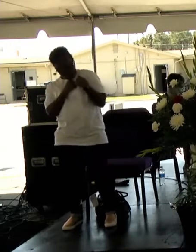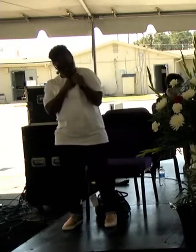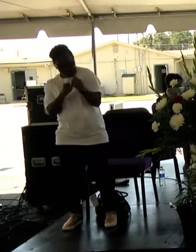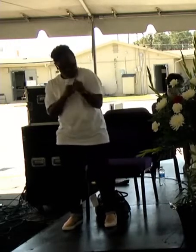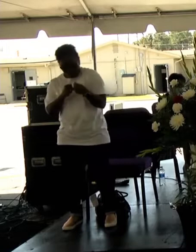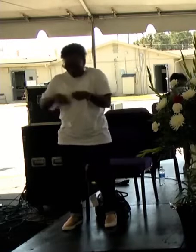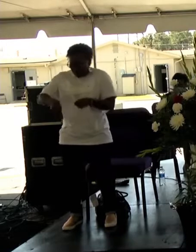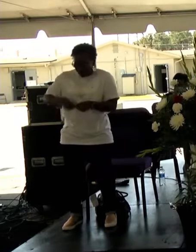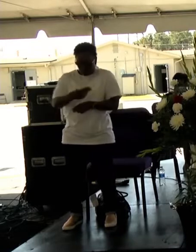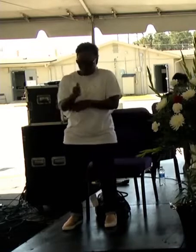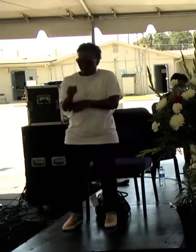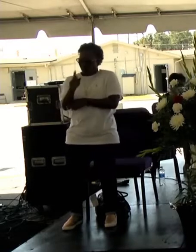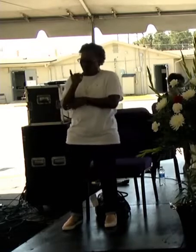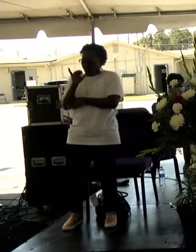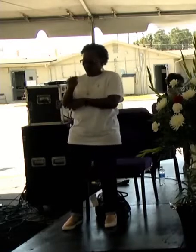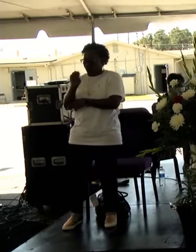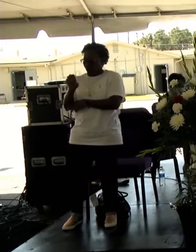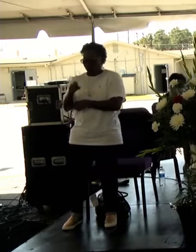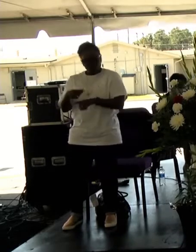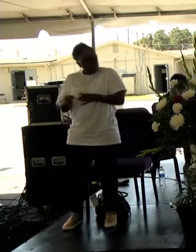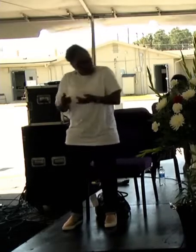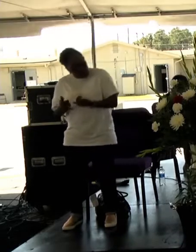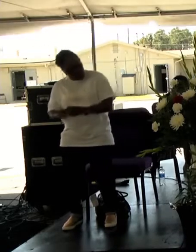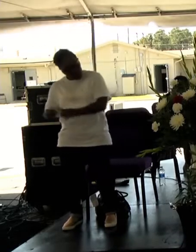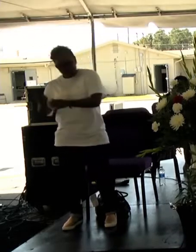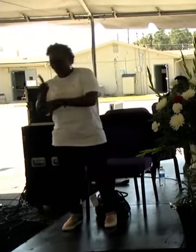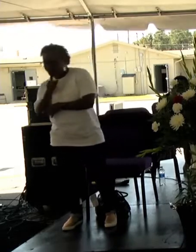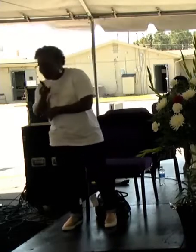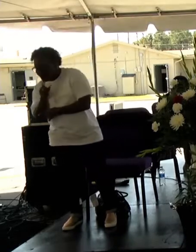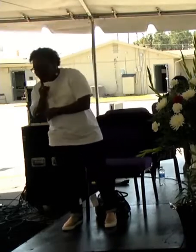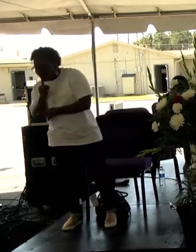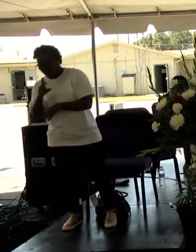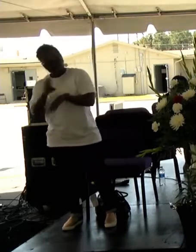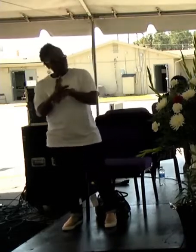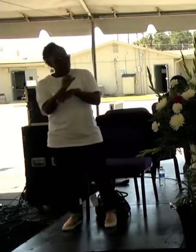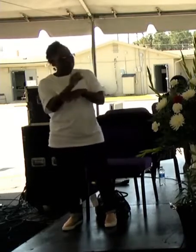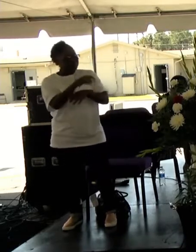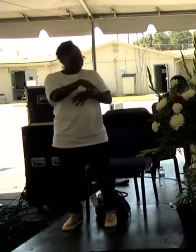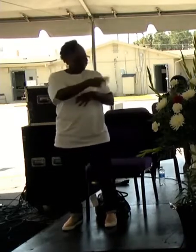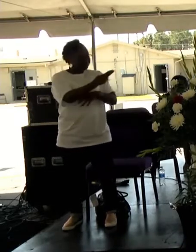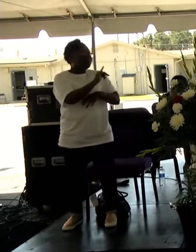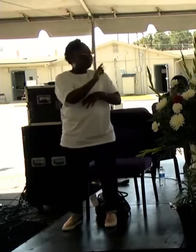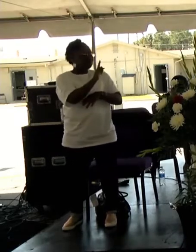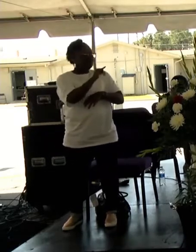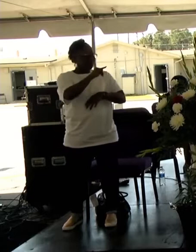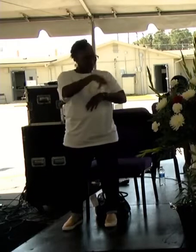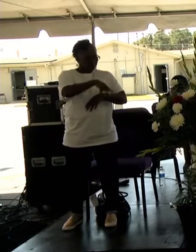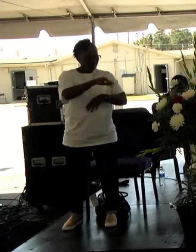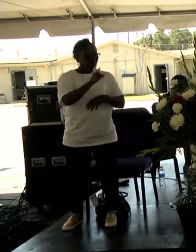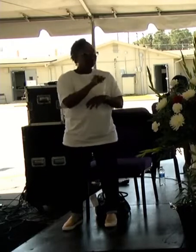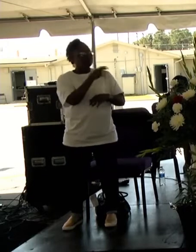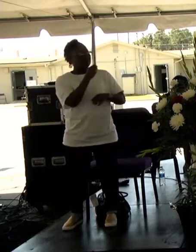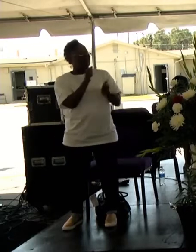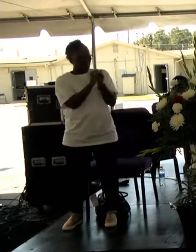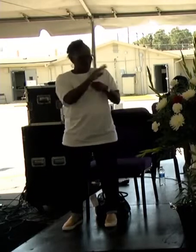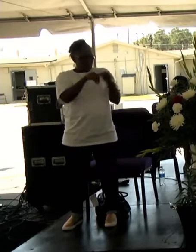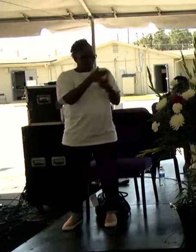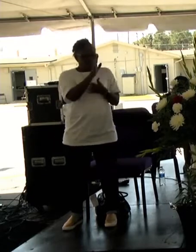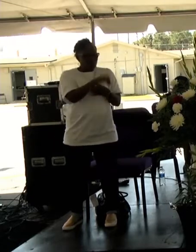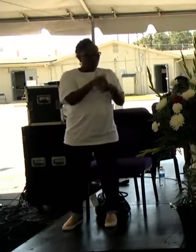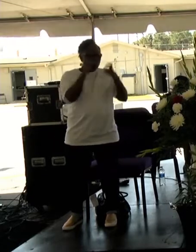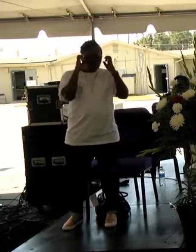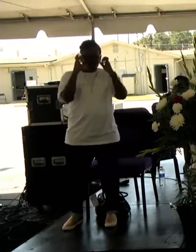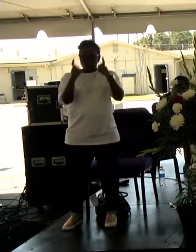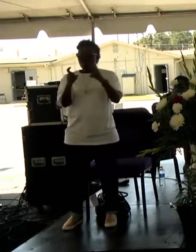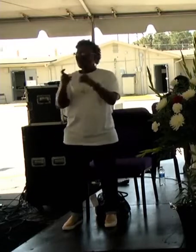But yet, he talks to the church of Philippi, a church that he loved. And with all of this education, with all of this full